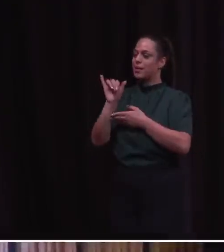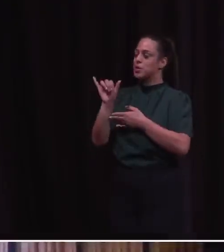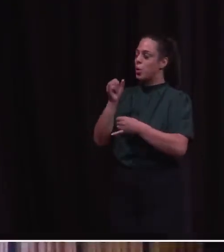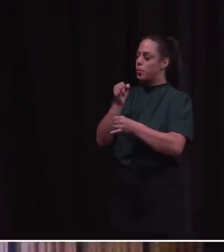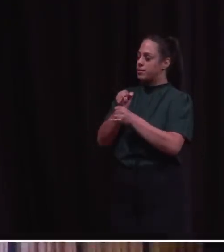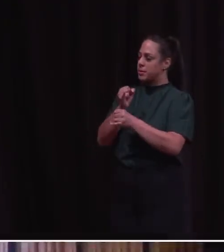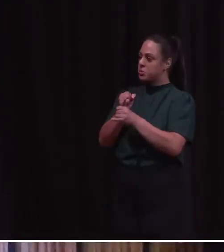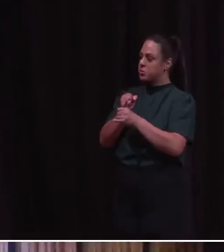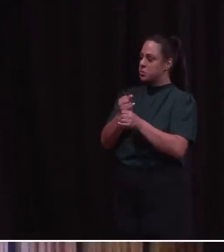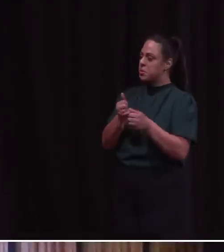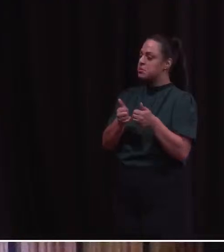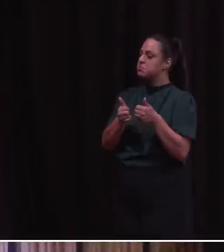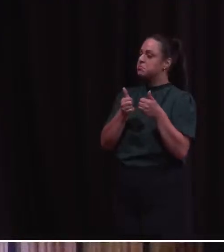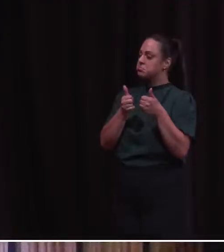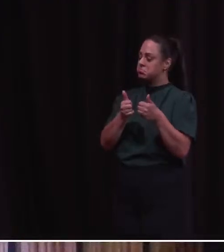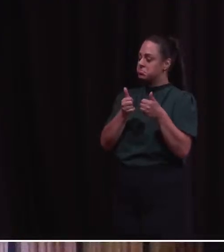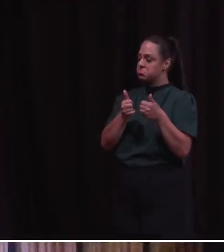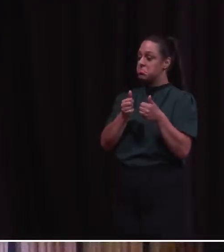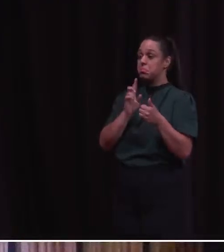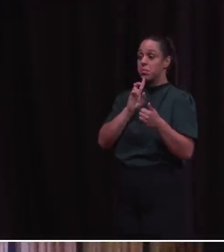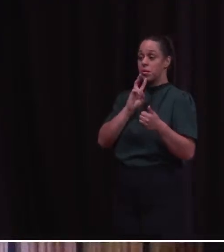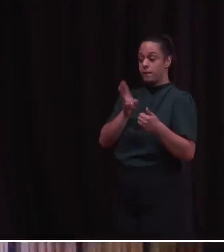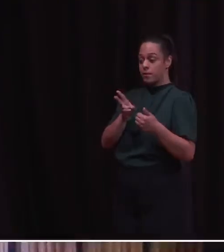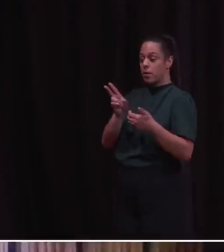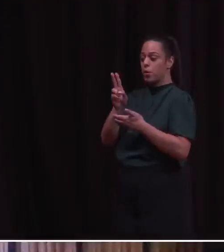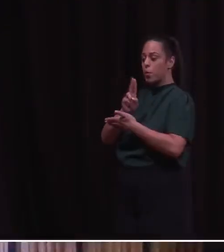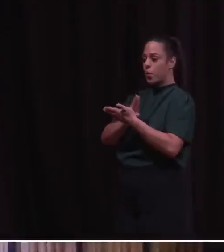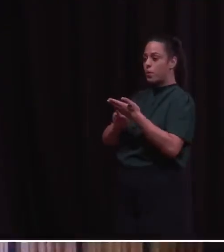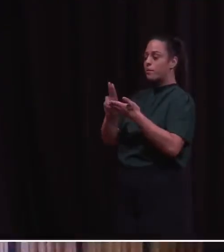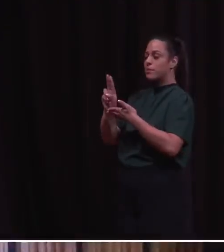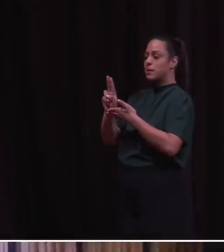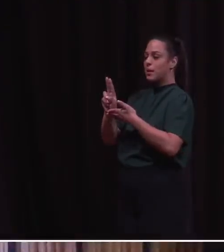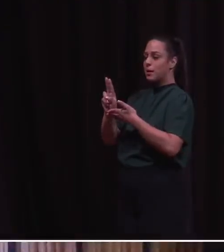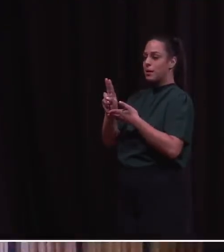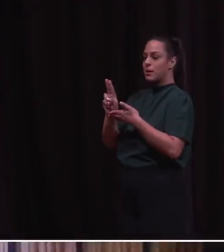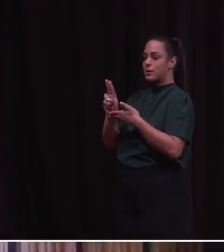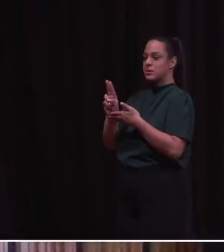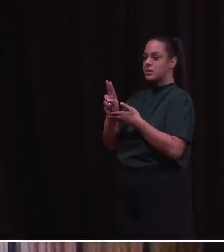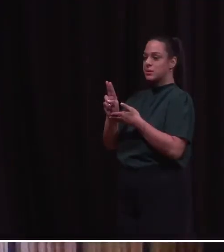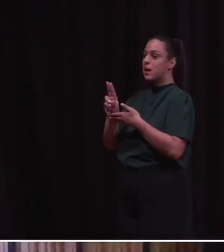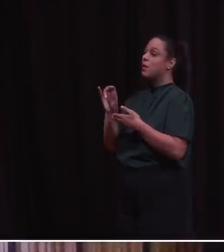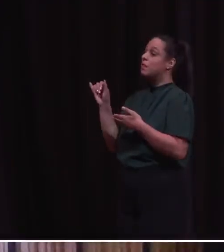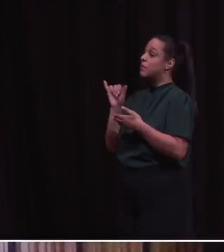one, universities have been very problematic too.